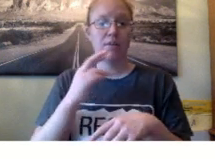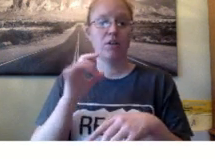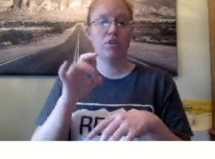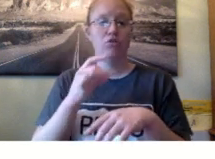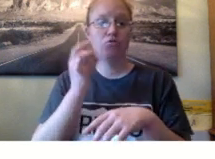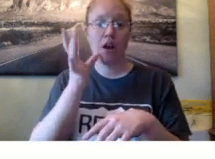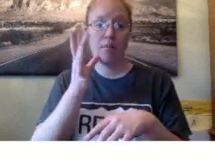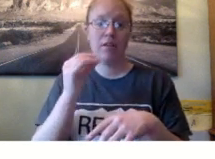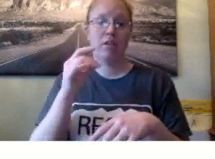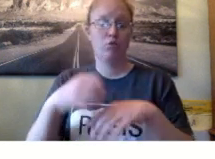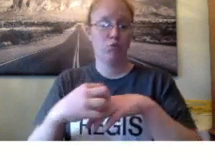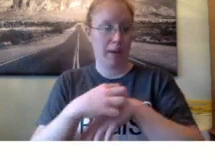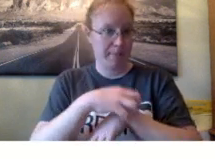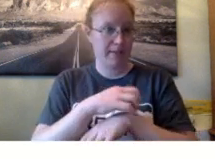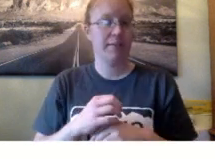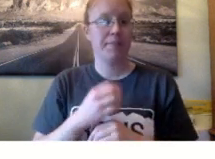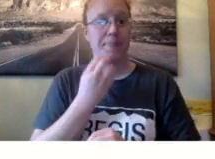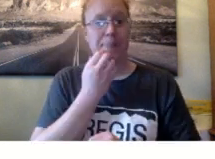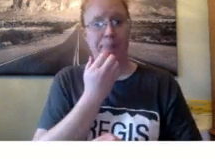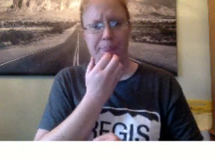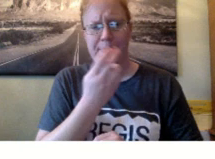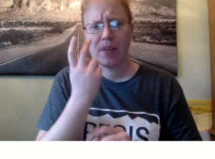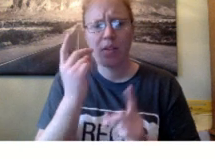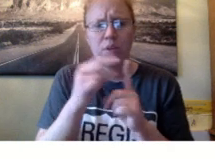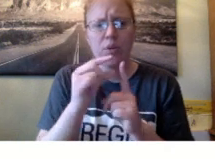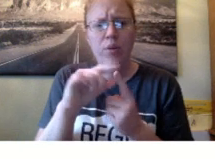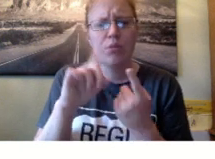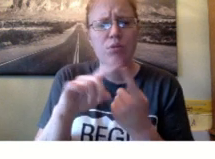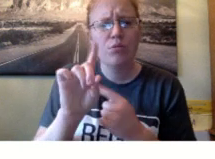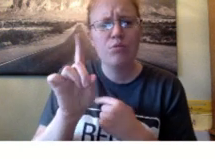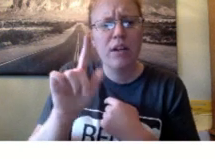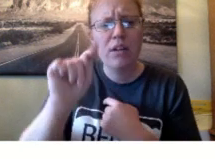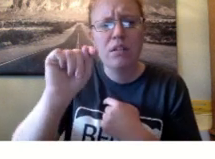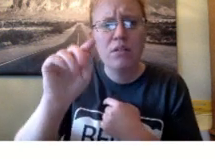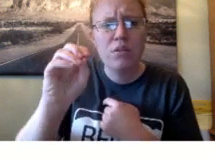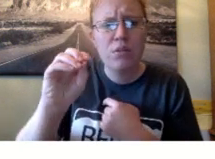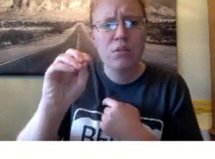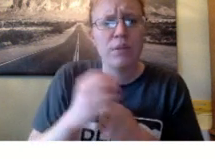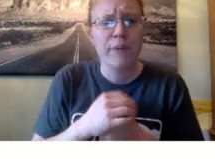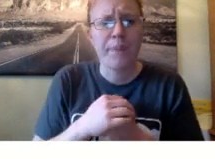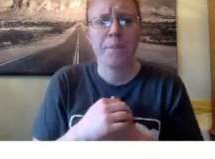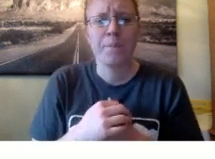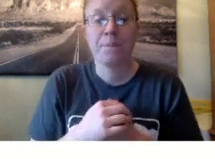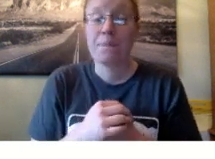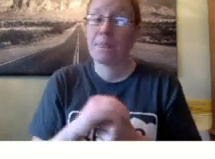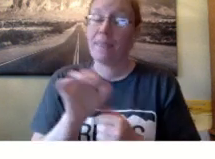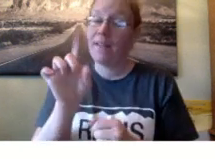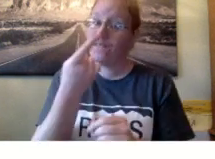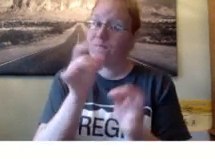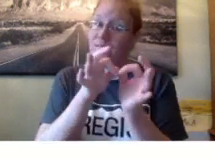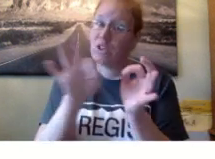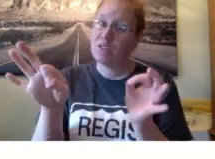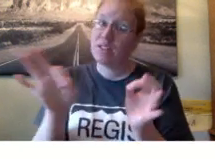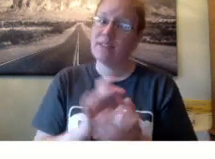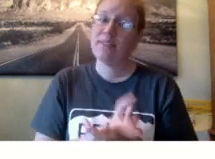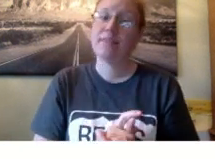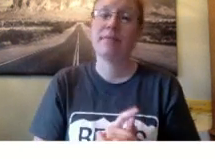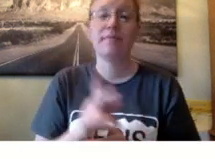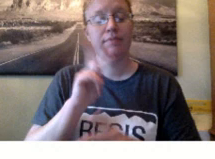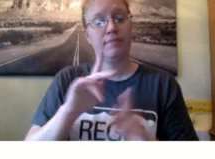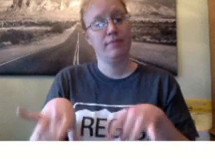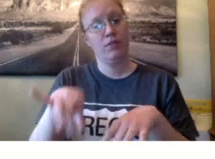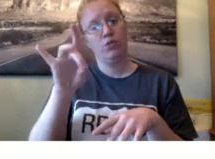grapes. Ooh, I saw the word "to" on here. Did anyone else? Again, it's that first sentence. People